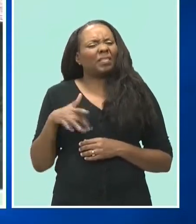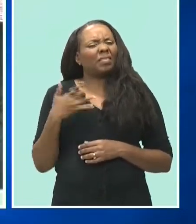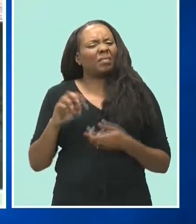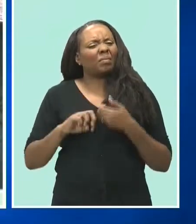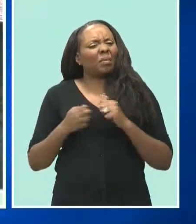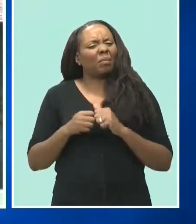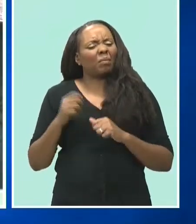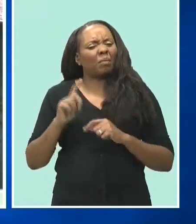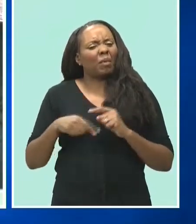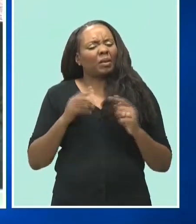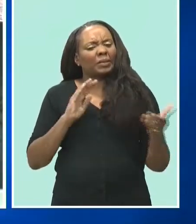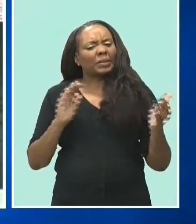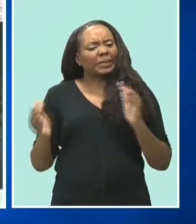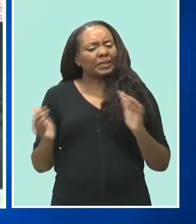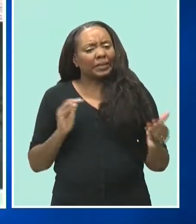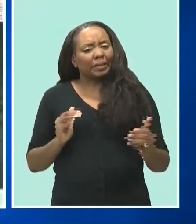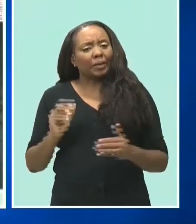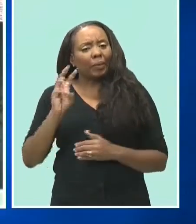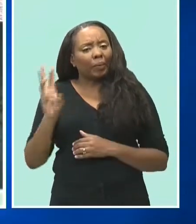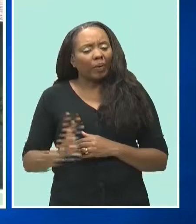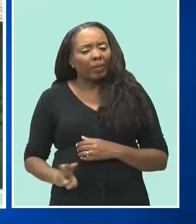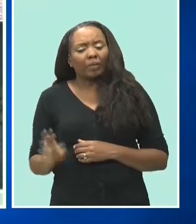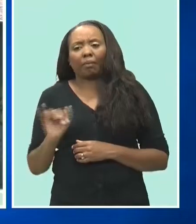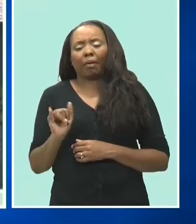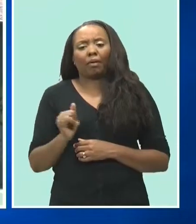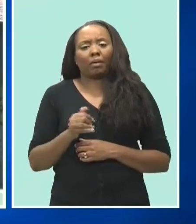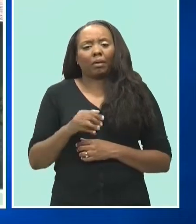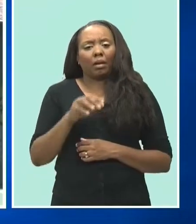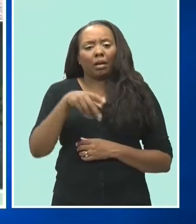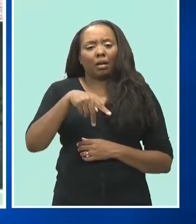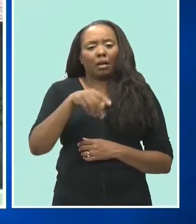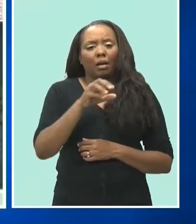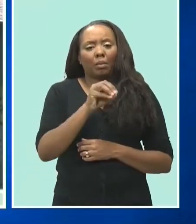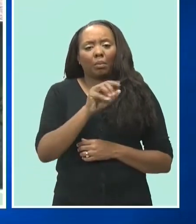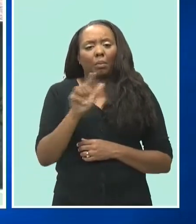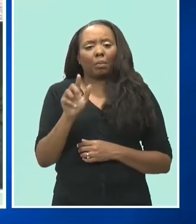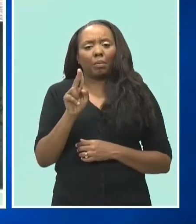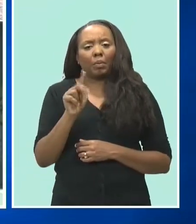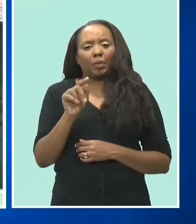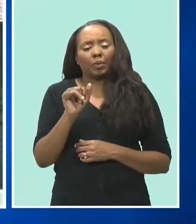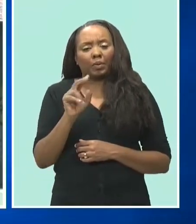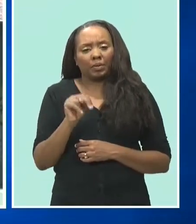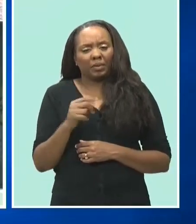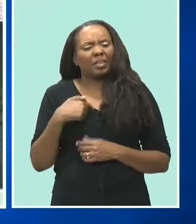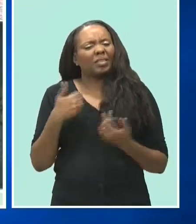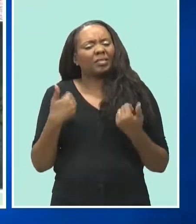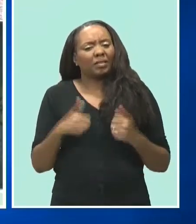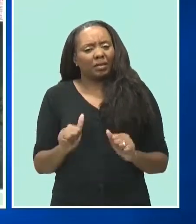and problems like pollution, and I try and do what I can, but